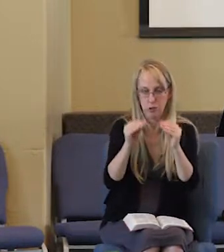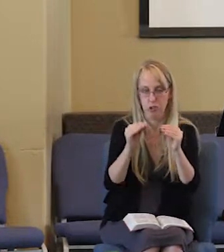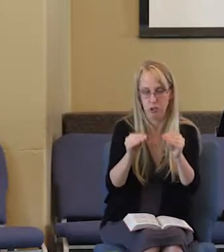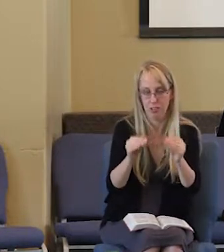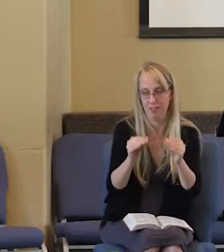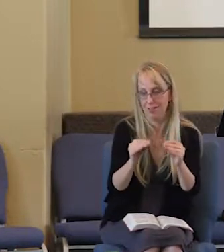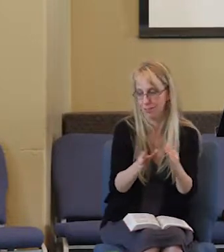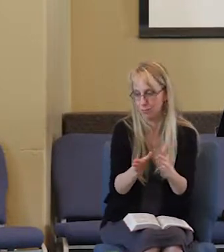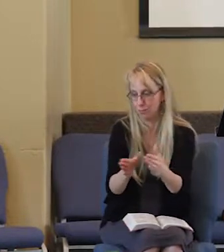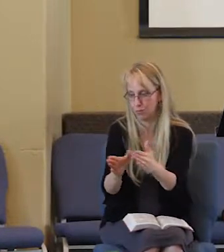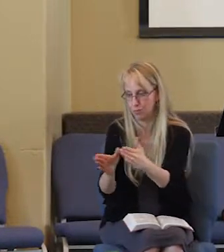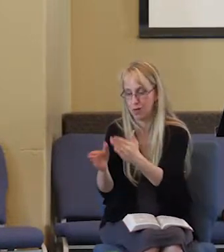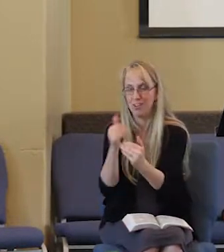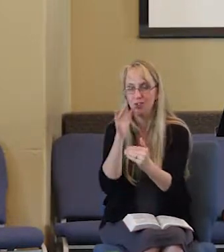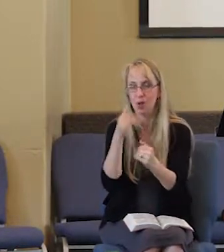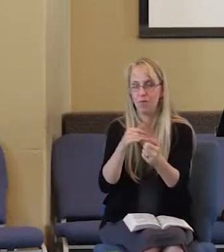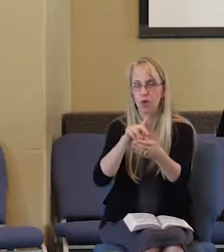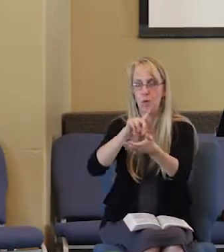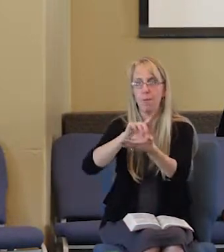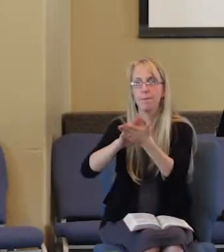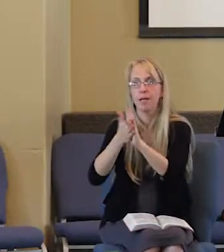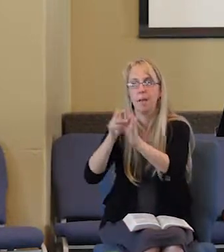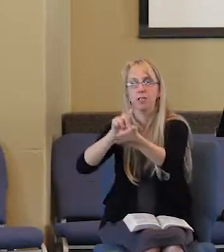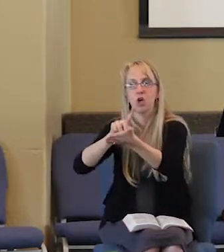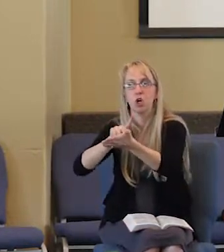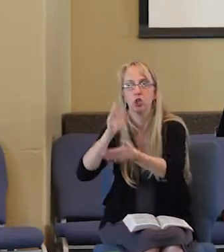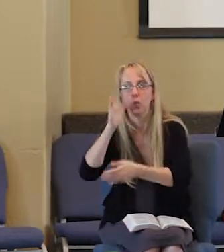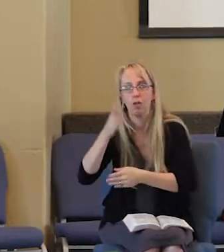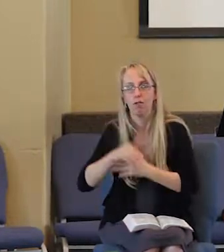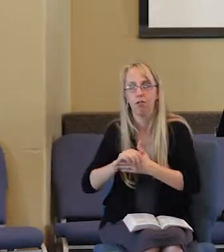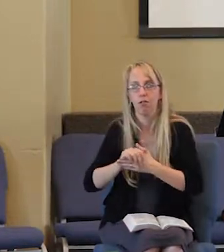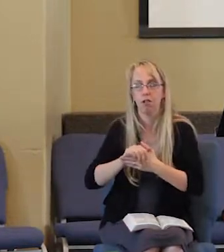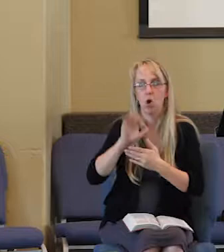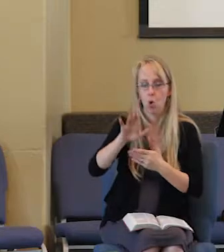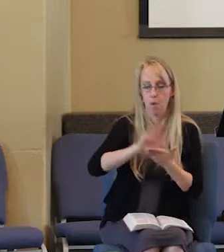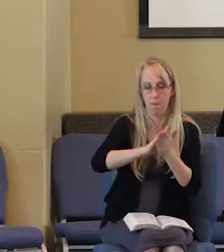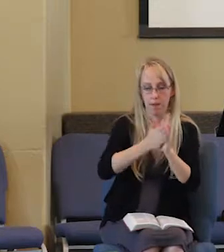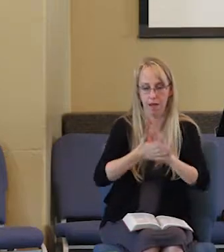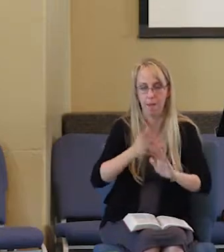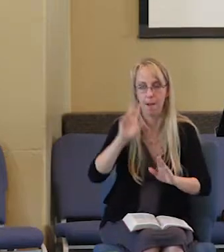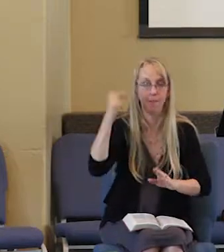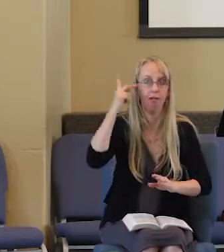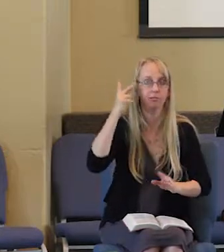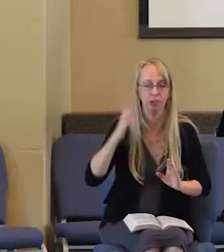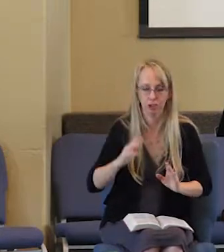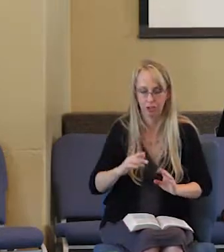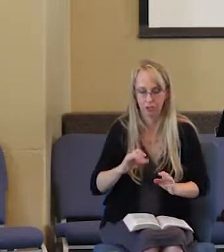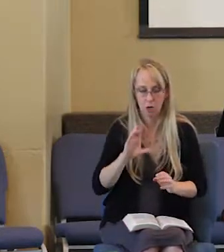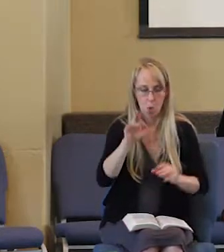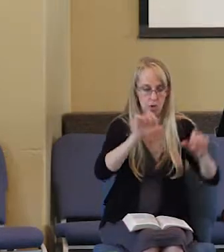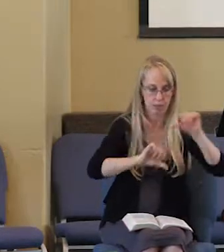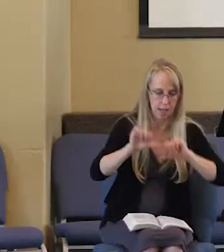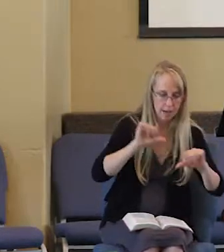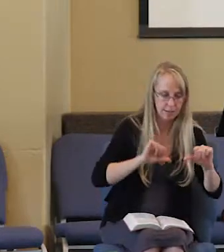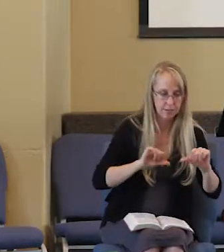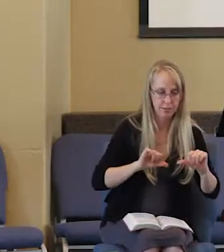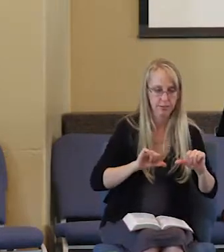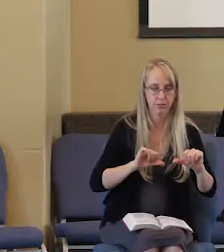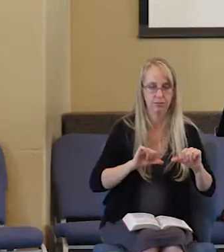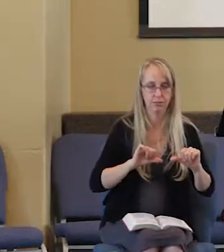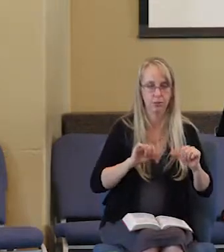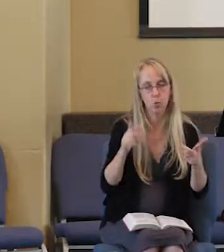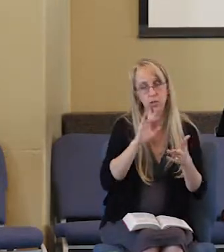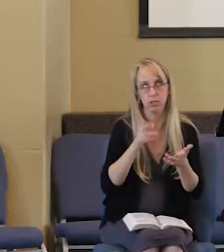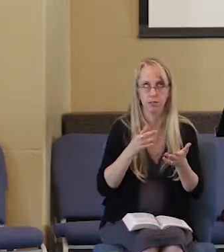programming the child so that they'll be a doctor or a politician. Or a scientist, which